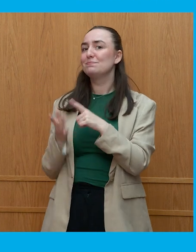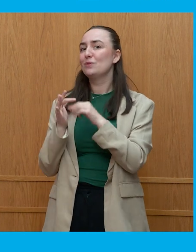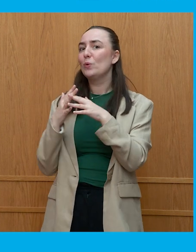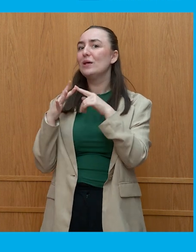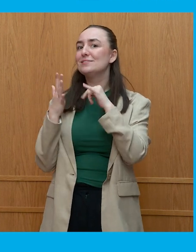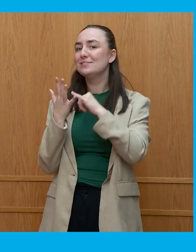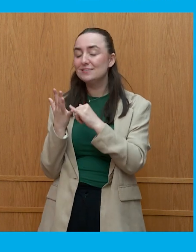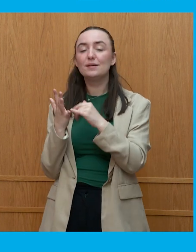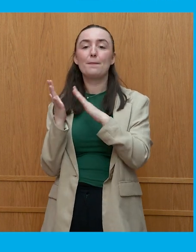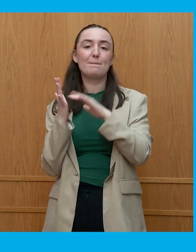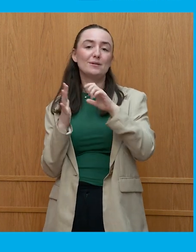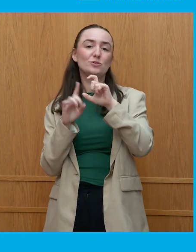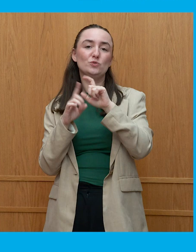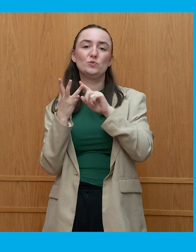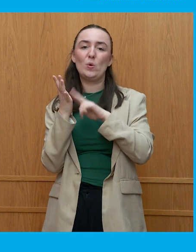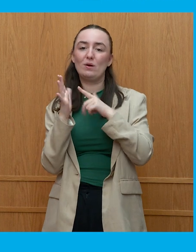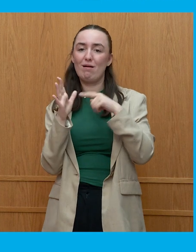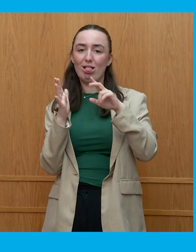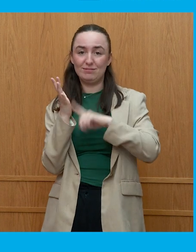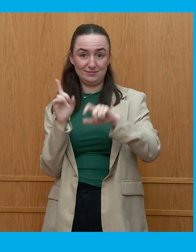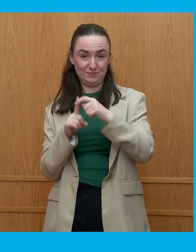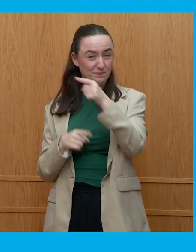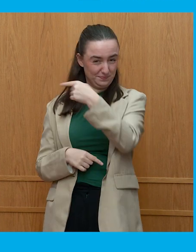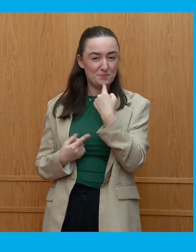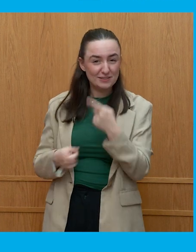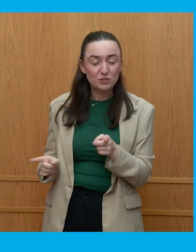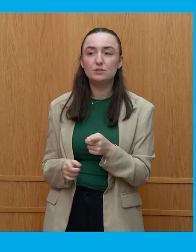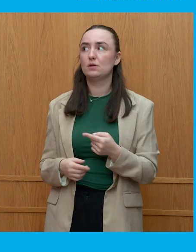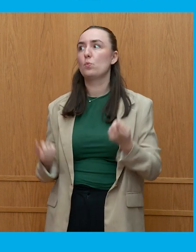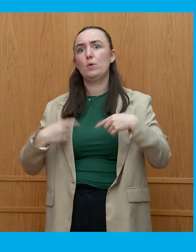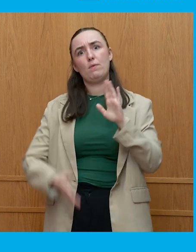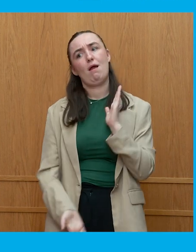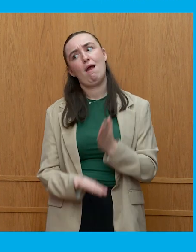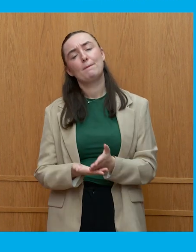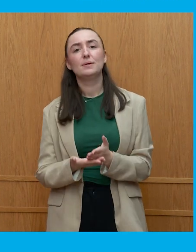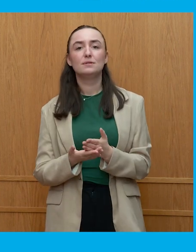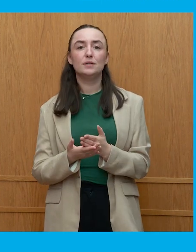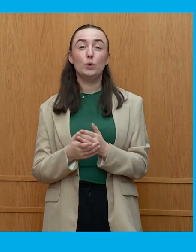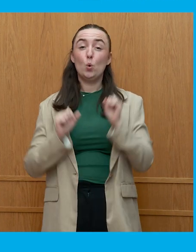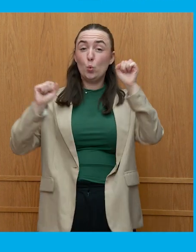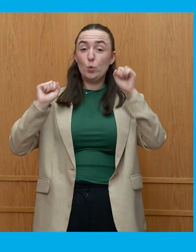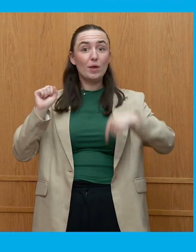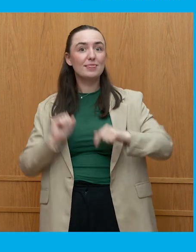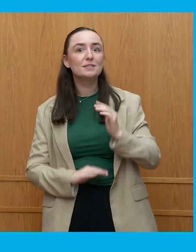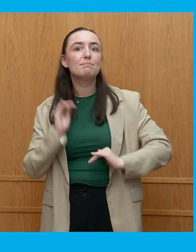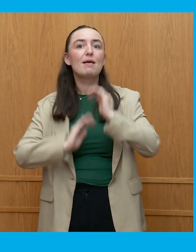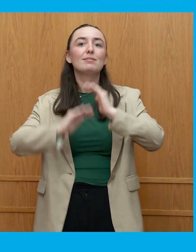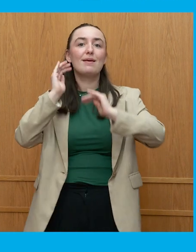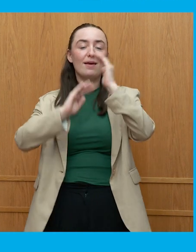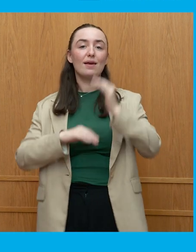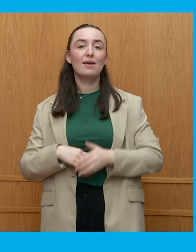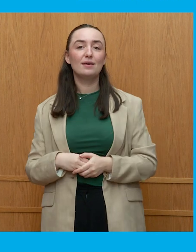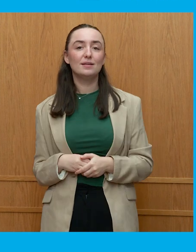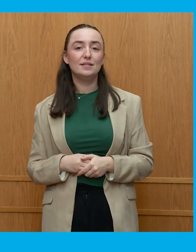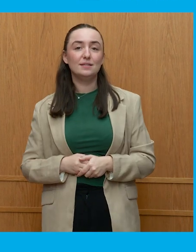MacDonald and Linda Fabian and I in your introductions, Karen. We absolutely were champions for it. We wouldn't have done this had we not been. And actually, the majority